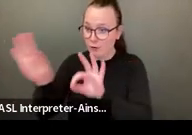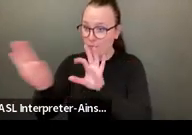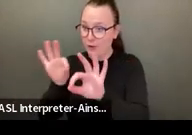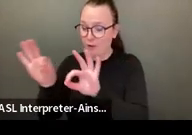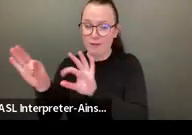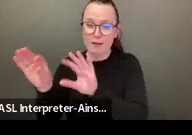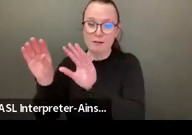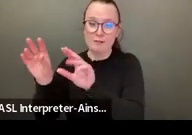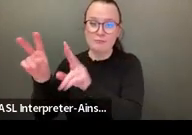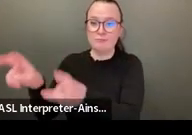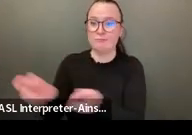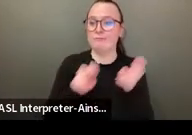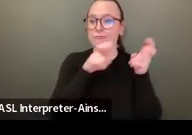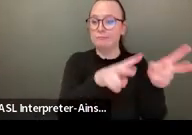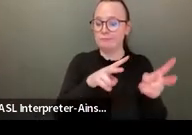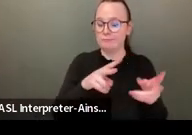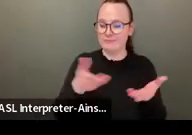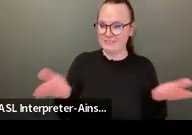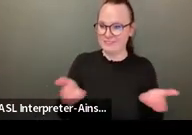our trainings.